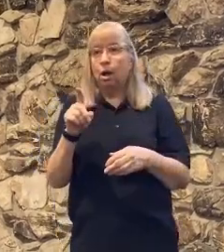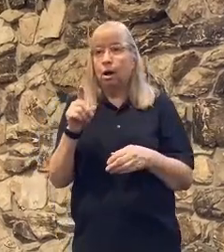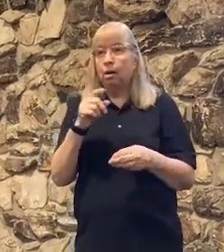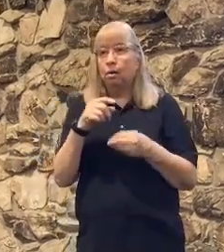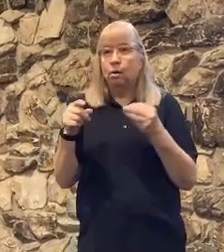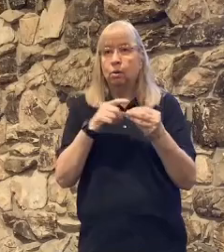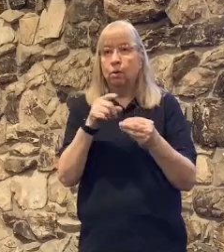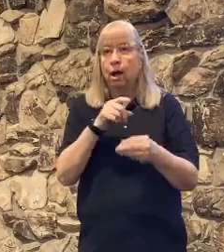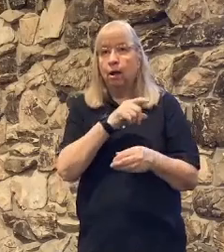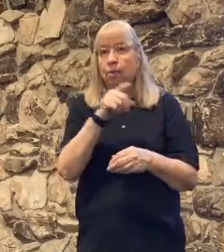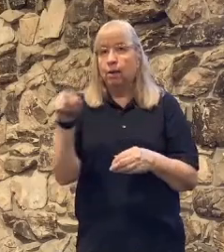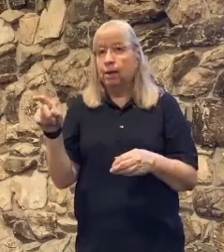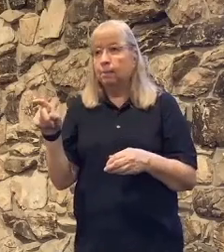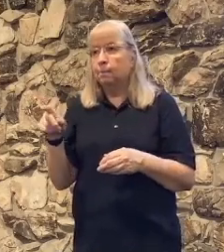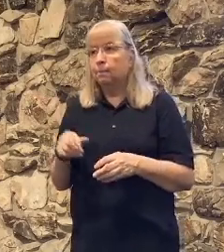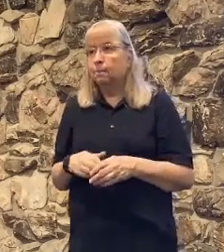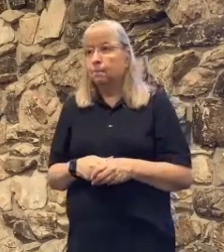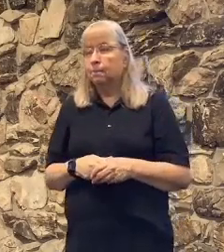around them,